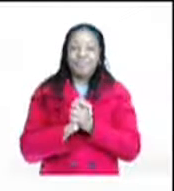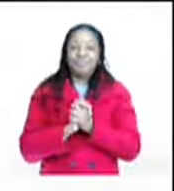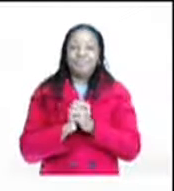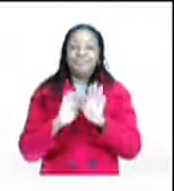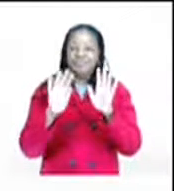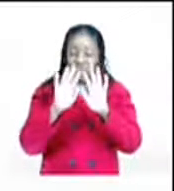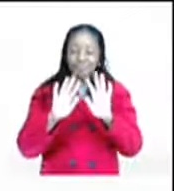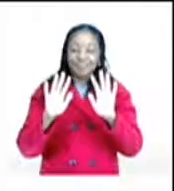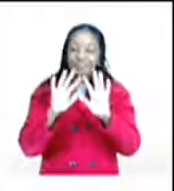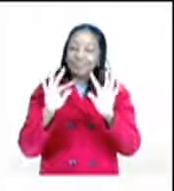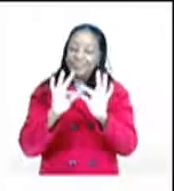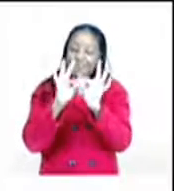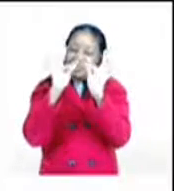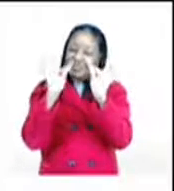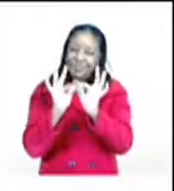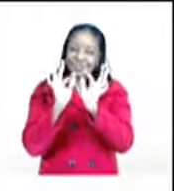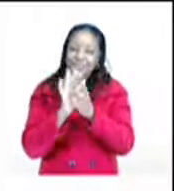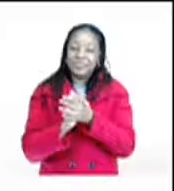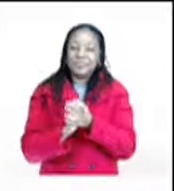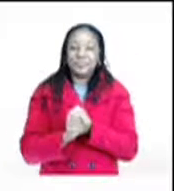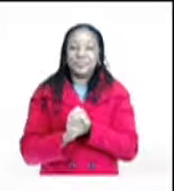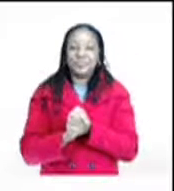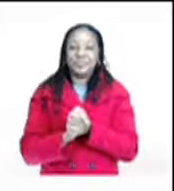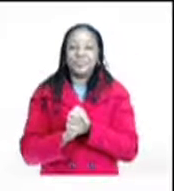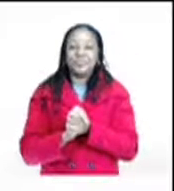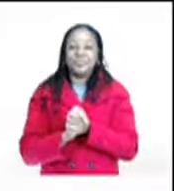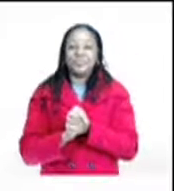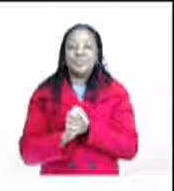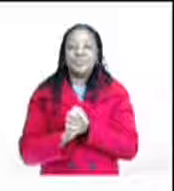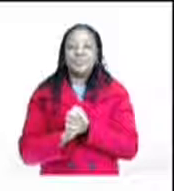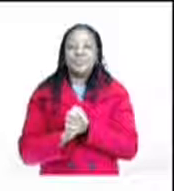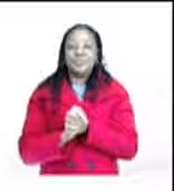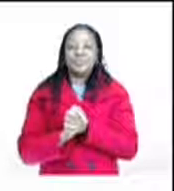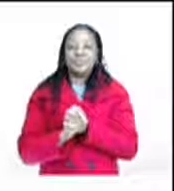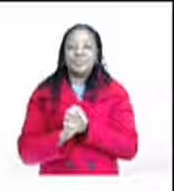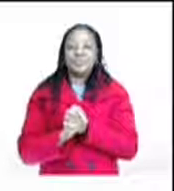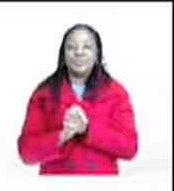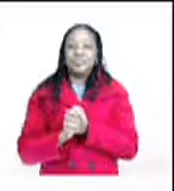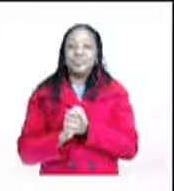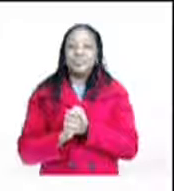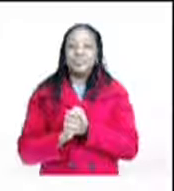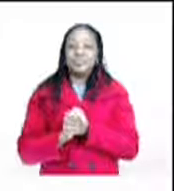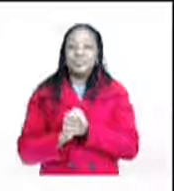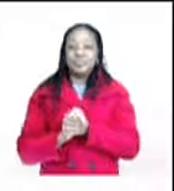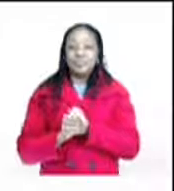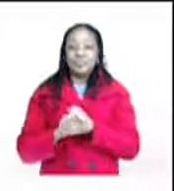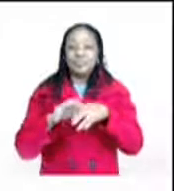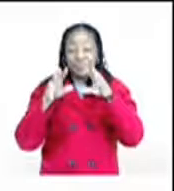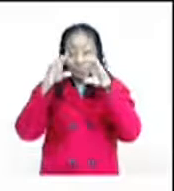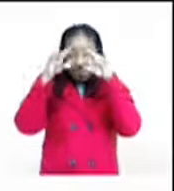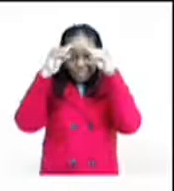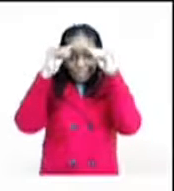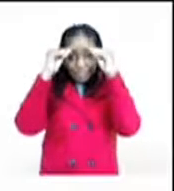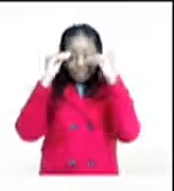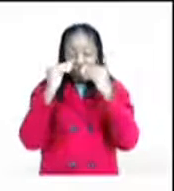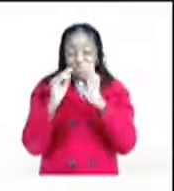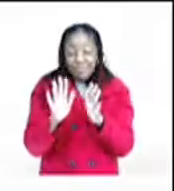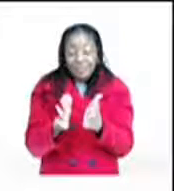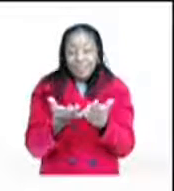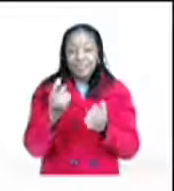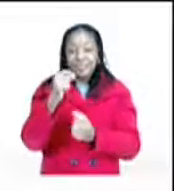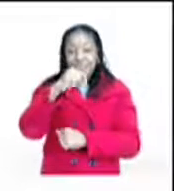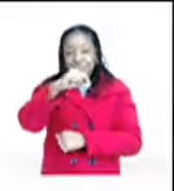on page 18. We want to learn how to write letter